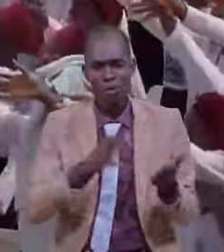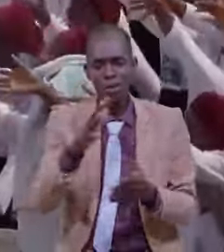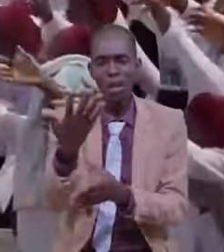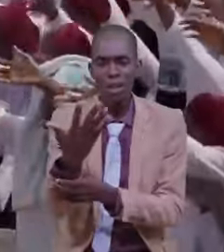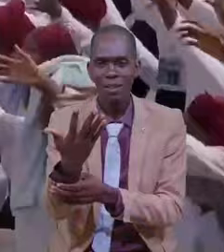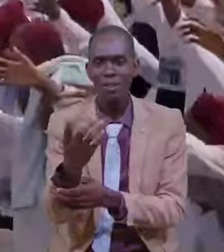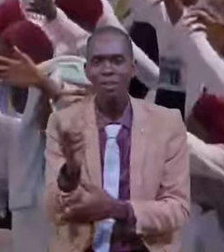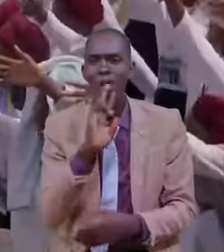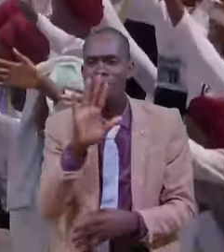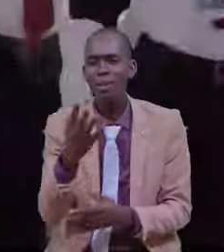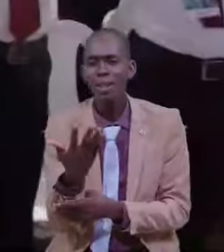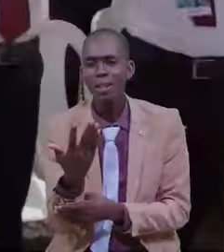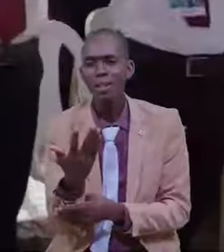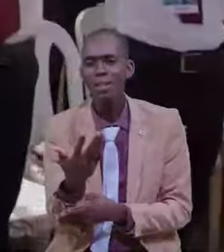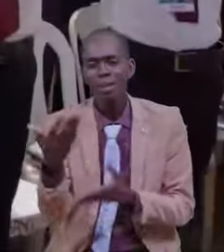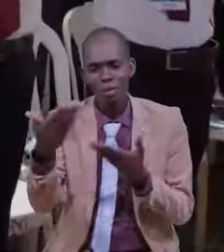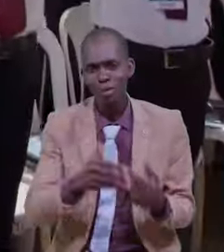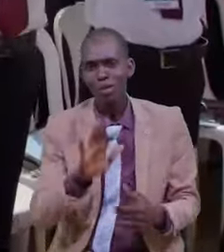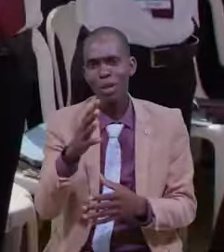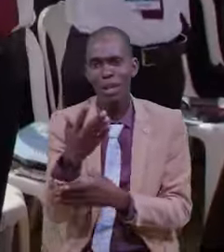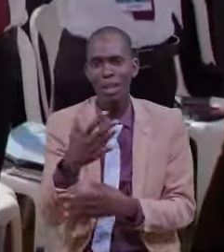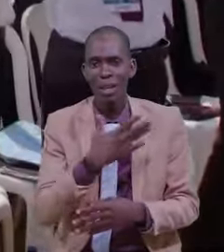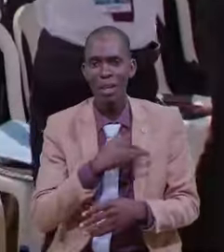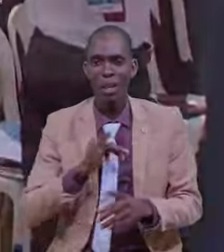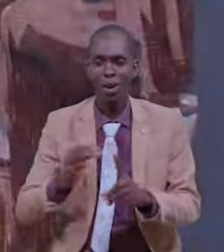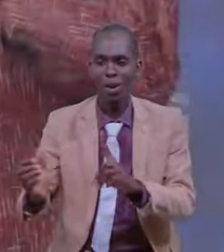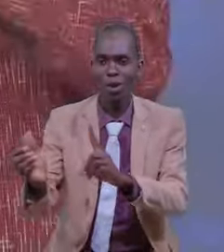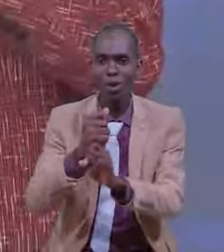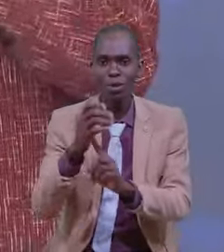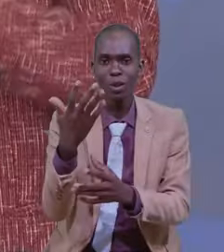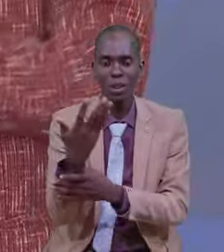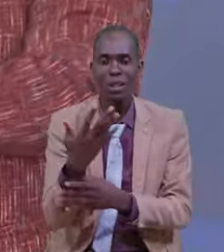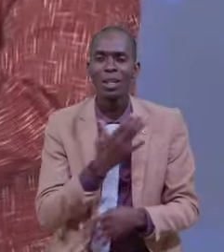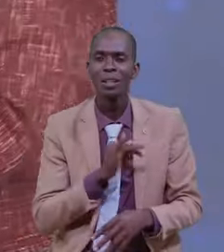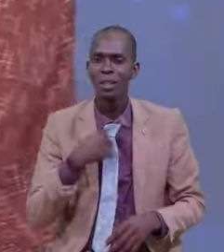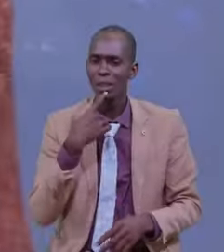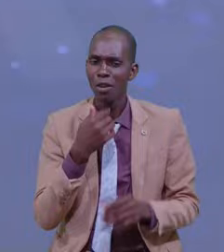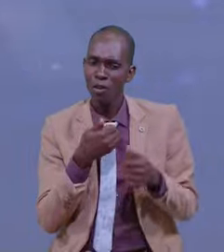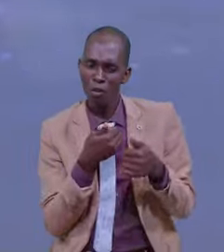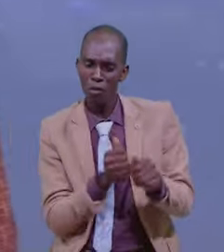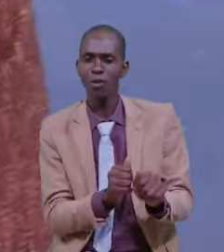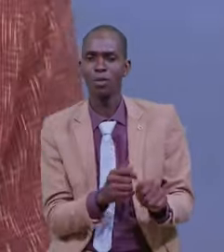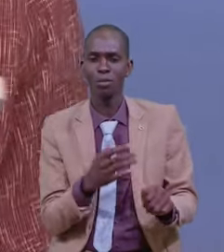are you? And I hold your hand and say, follow the steps.